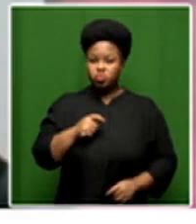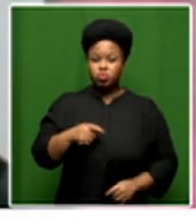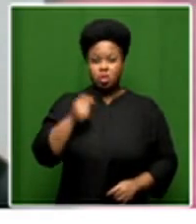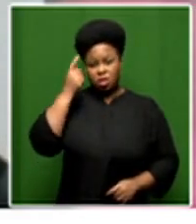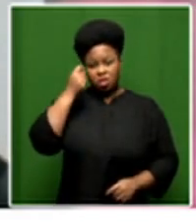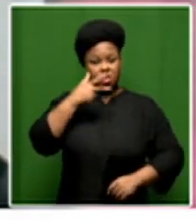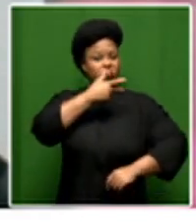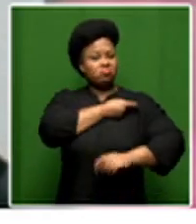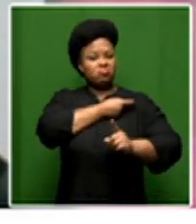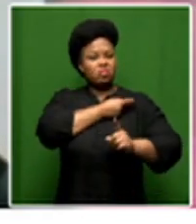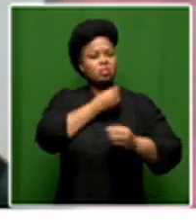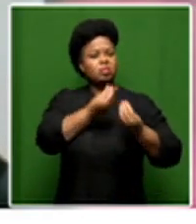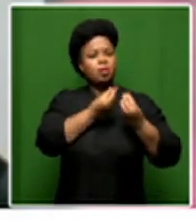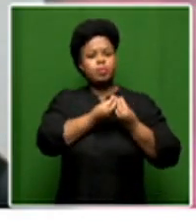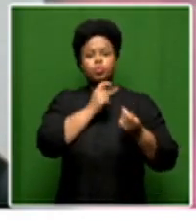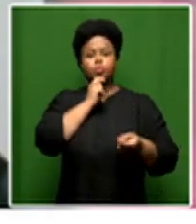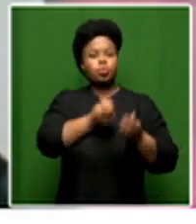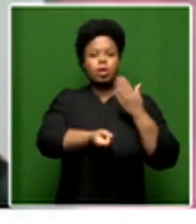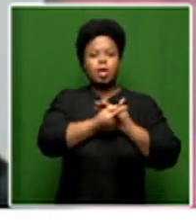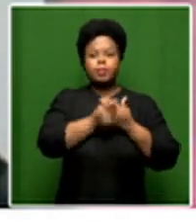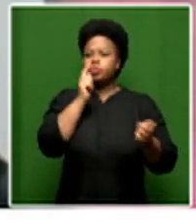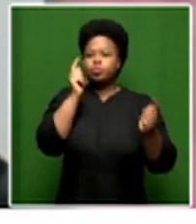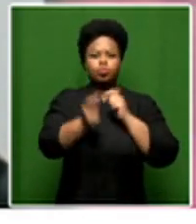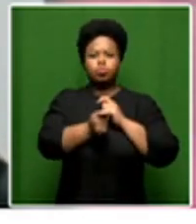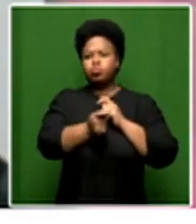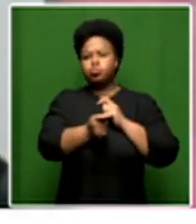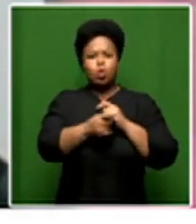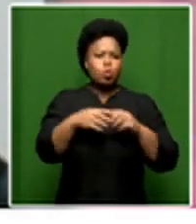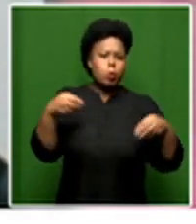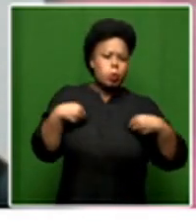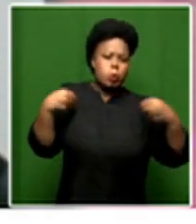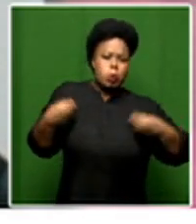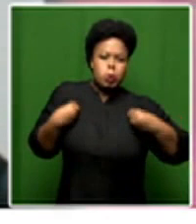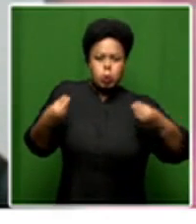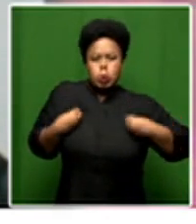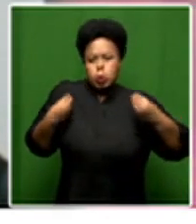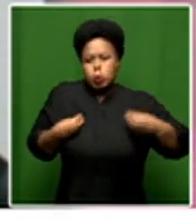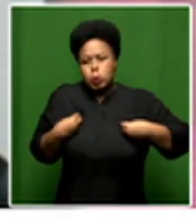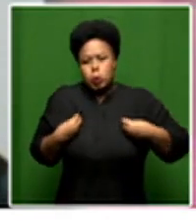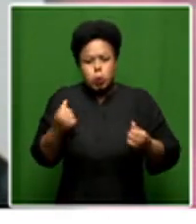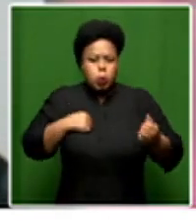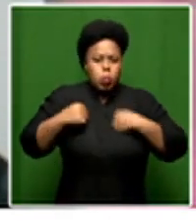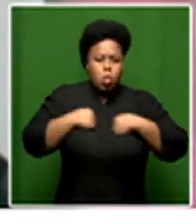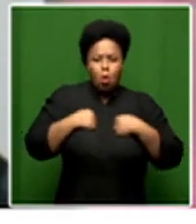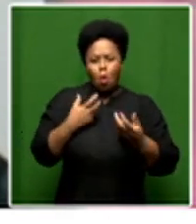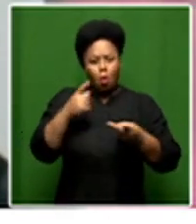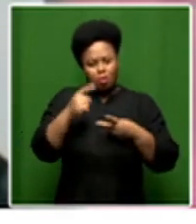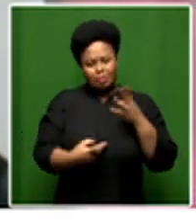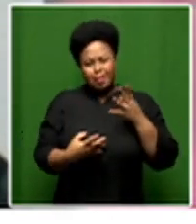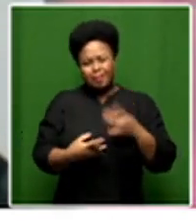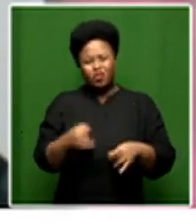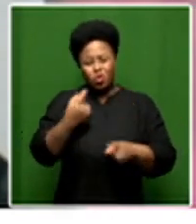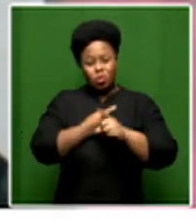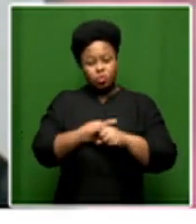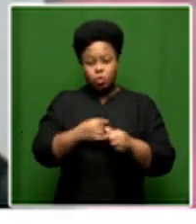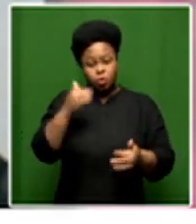the vaccine as something that will transform them to baboons, and others with side effects that were distortion. So